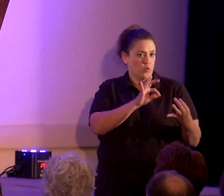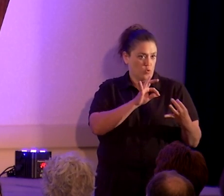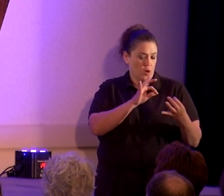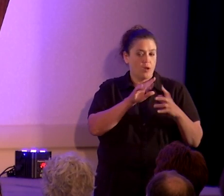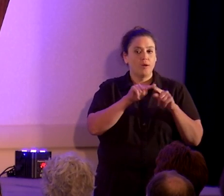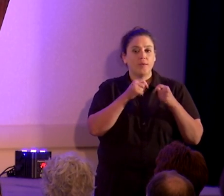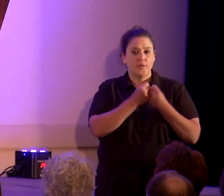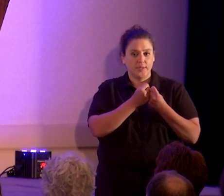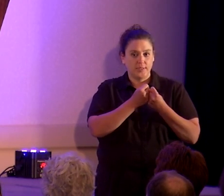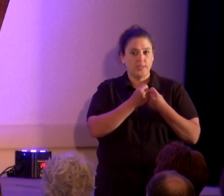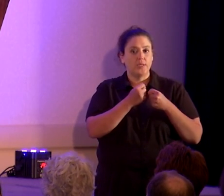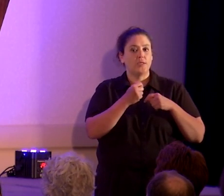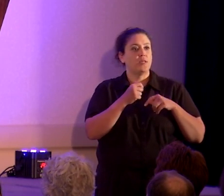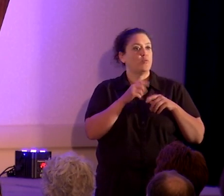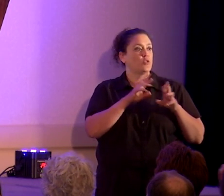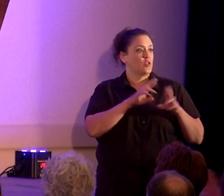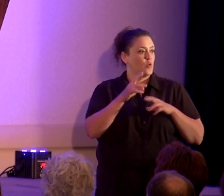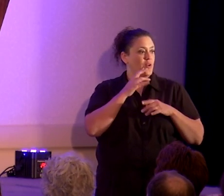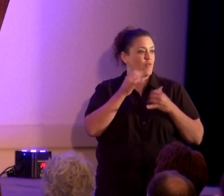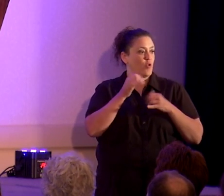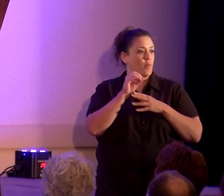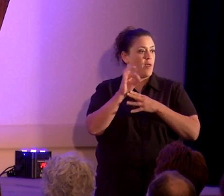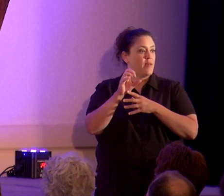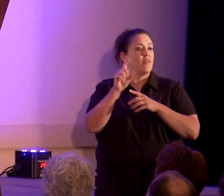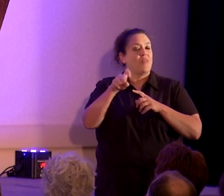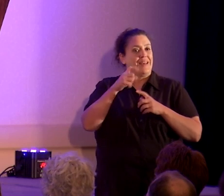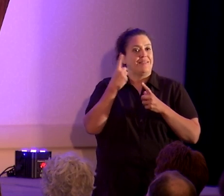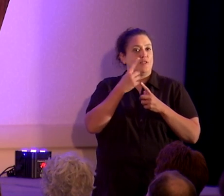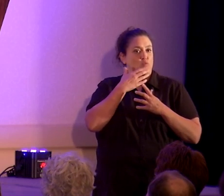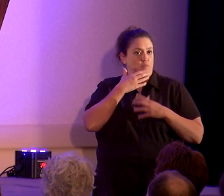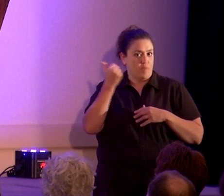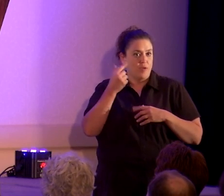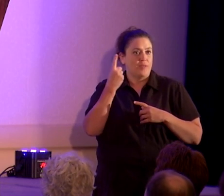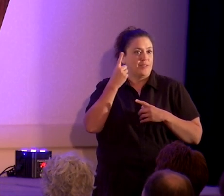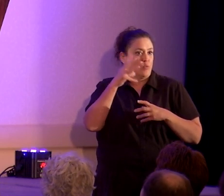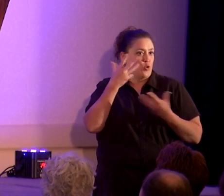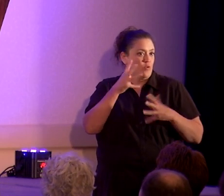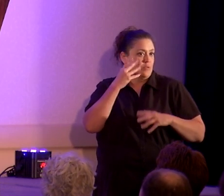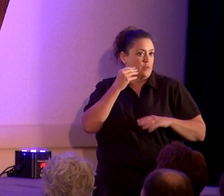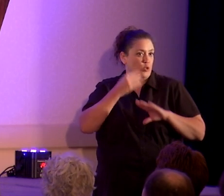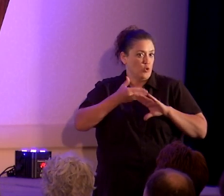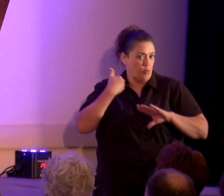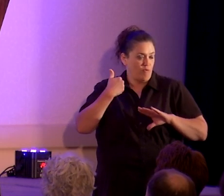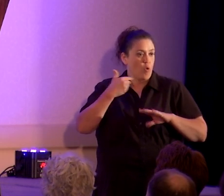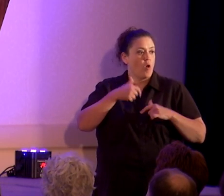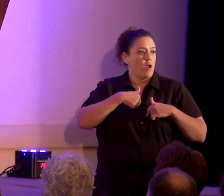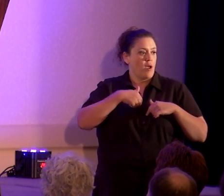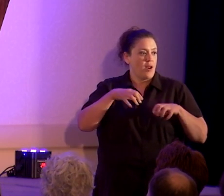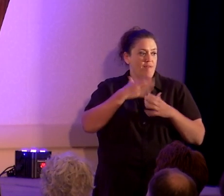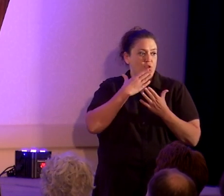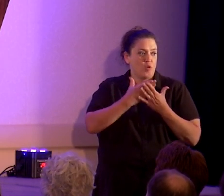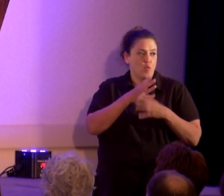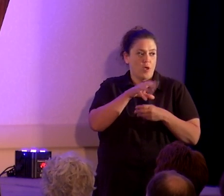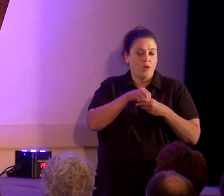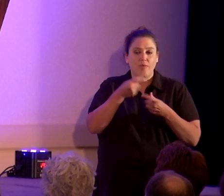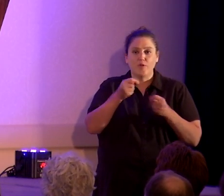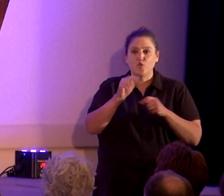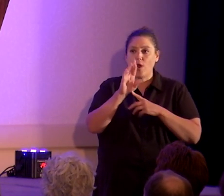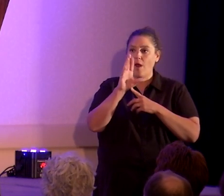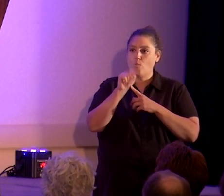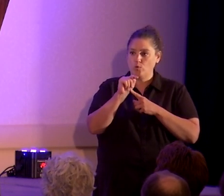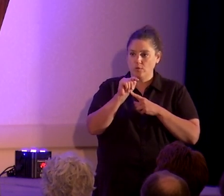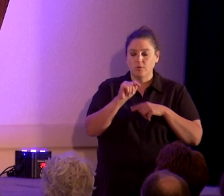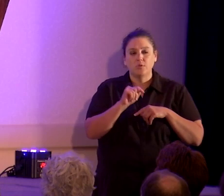team was making a run into the playoffs. They needed a veteran guy. They needed someone who'd been in the playoffs before, and I'd done really well at the tryout. There were four other guys